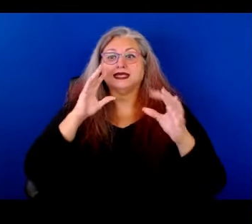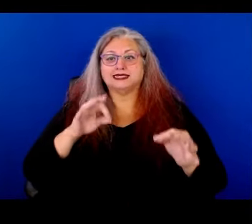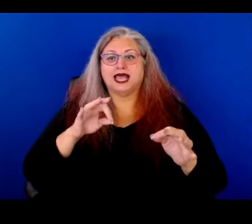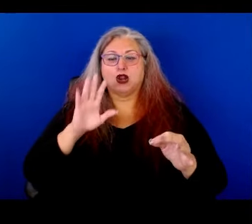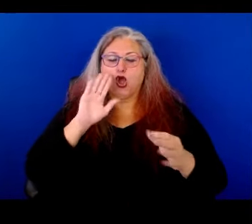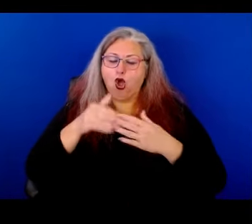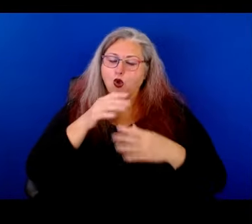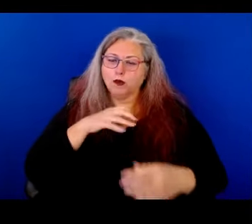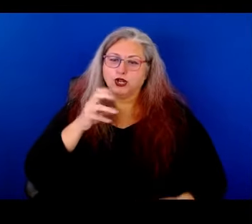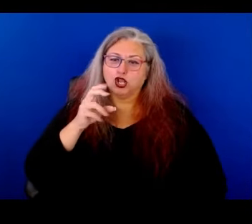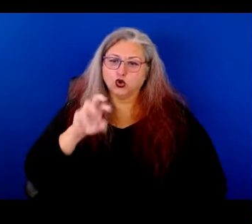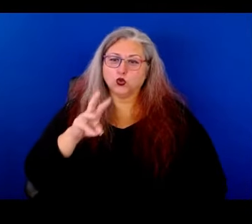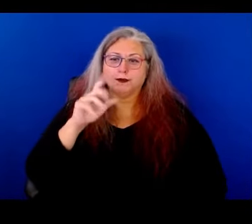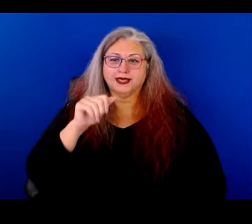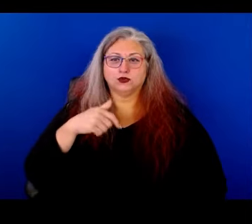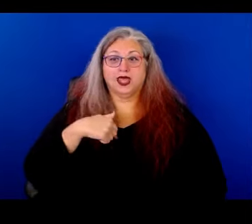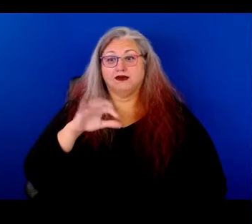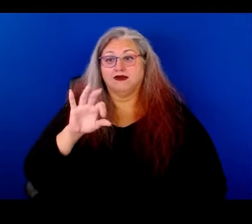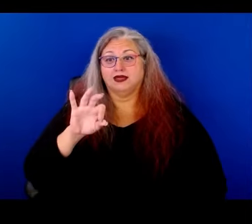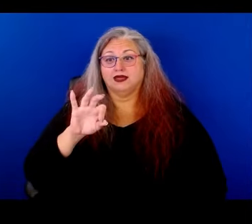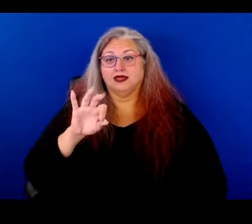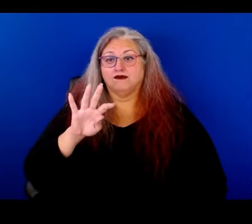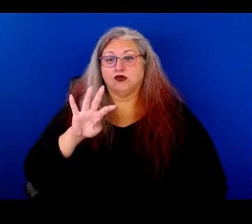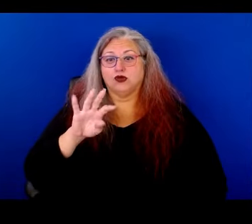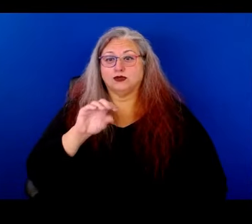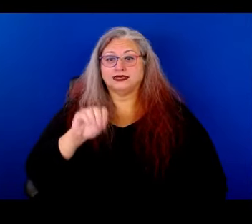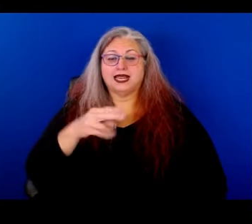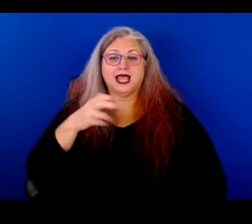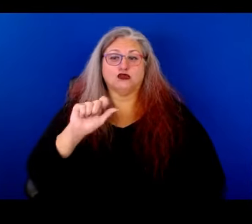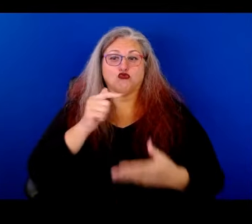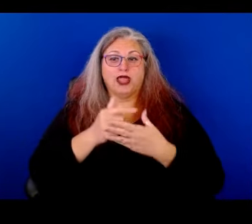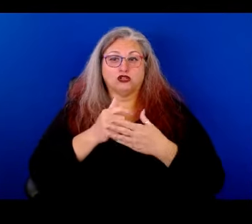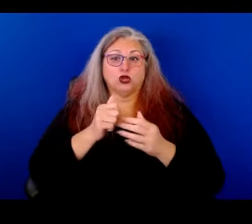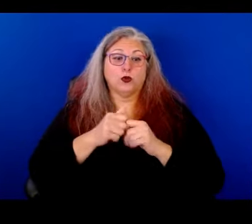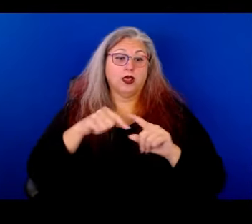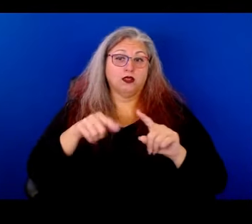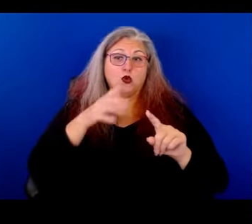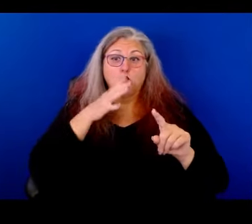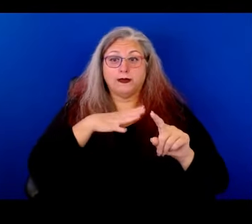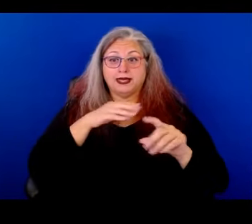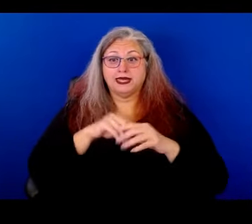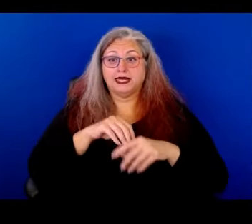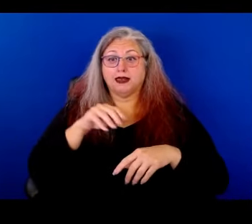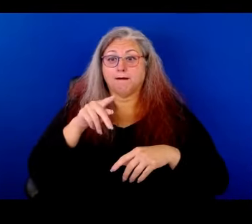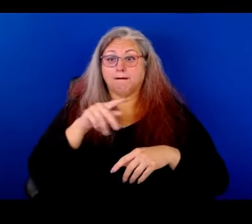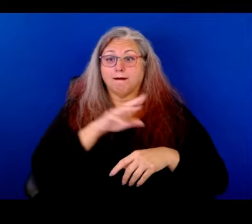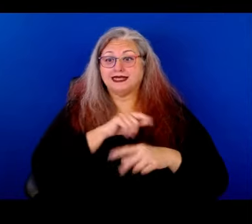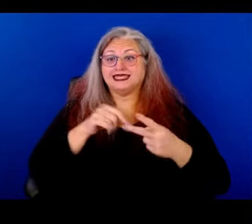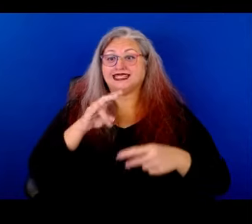have an all-woman crew because we have 74% high school graduation rate among women in Palestine